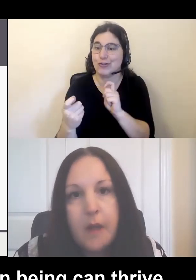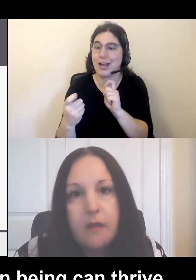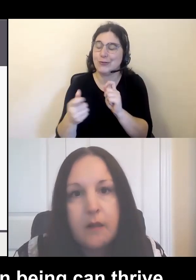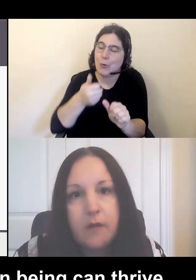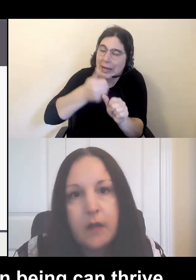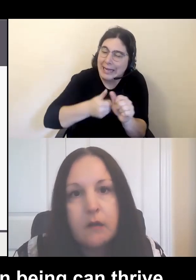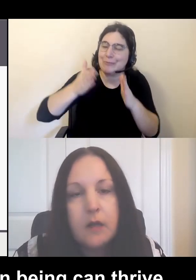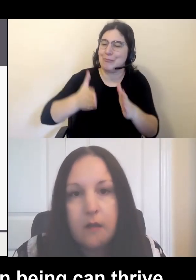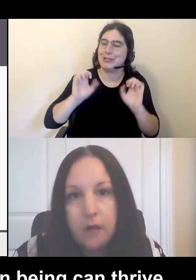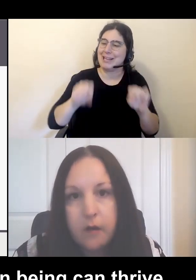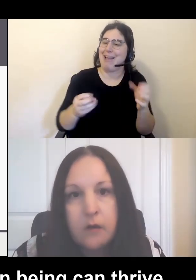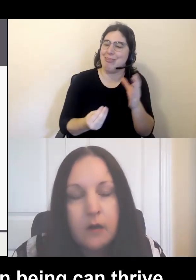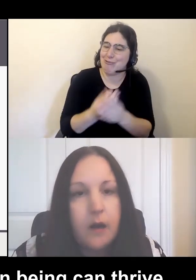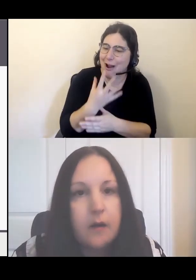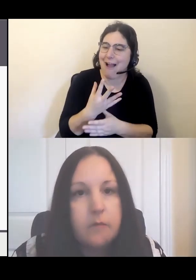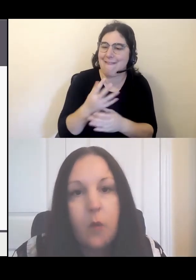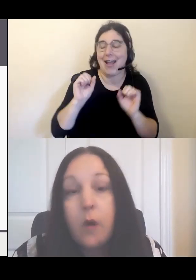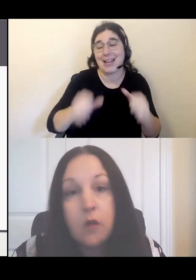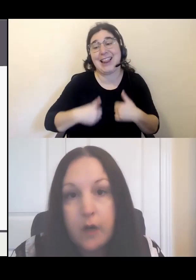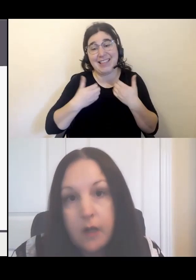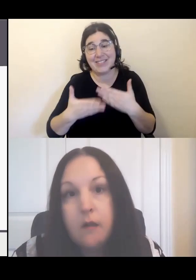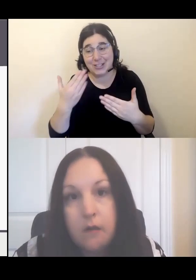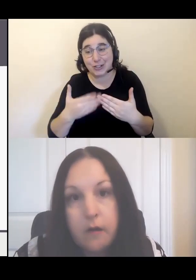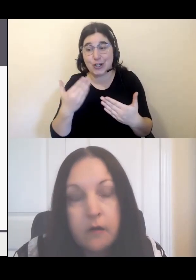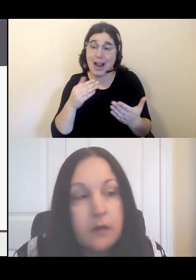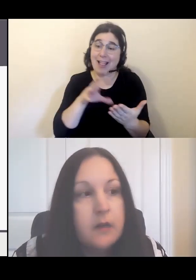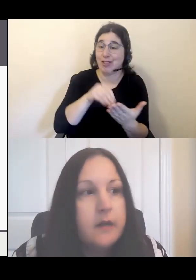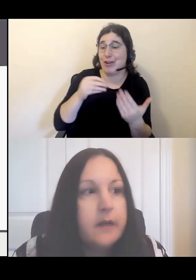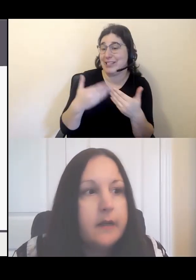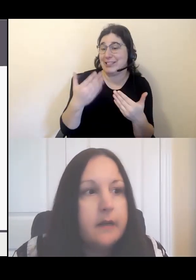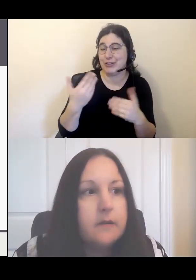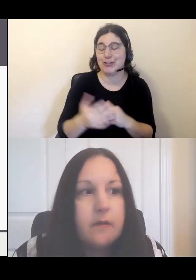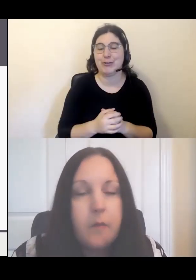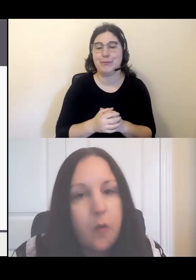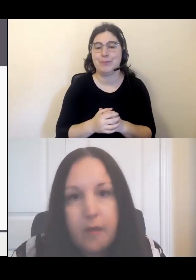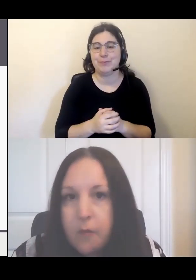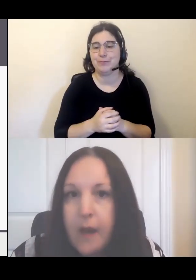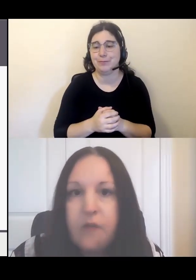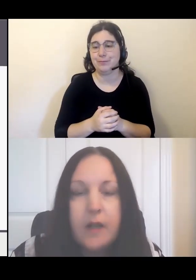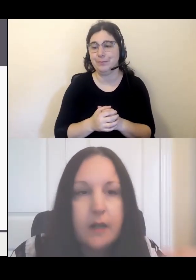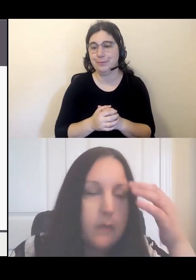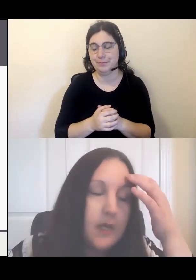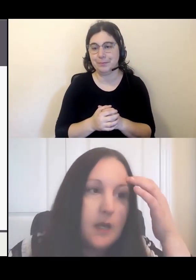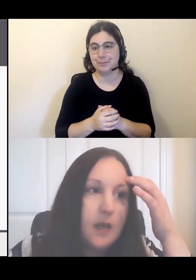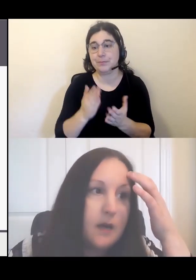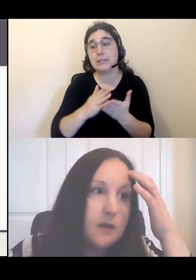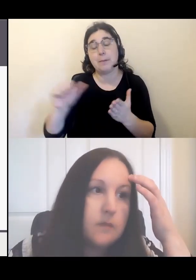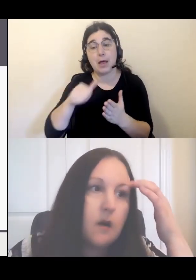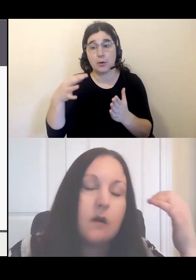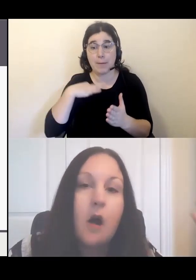soul and makes living easier, as well as learning easier. Some other ways that have benefited